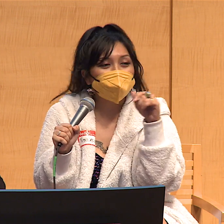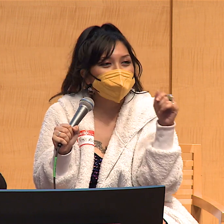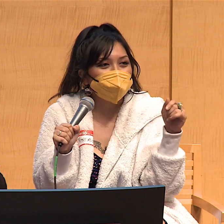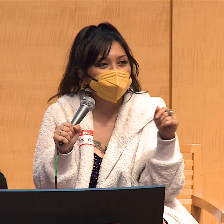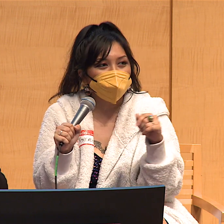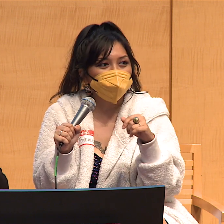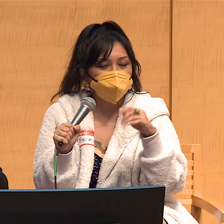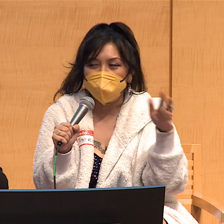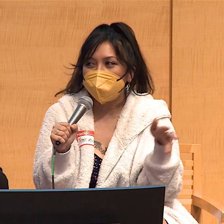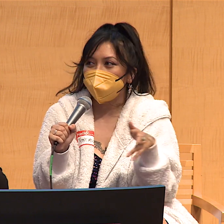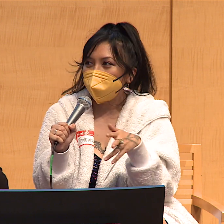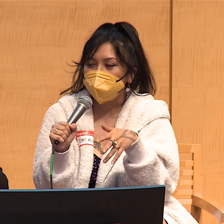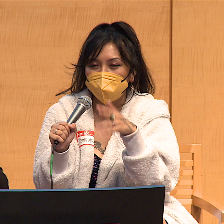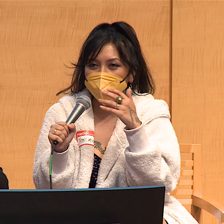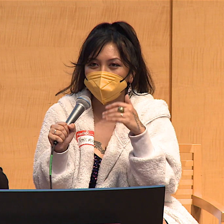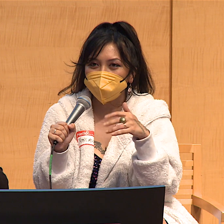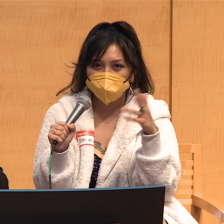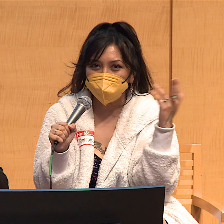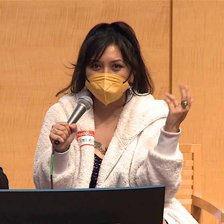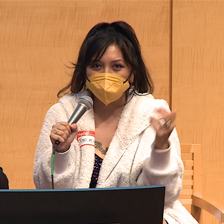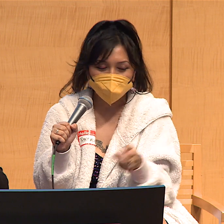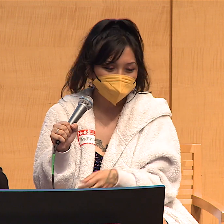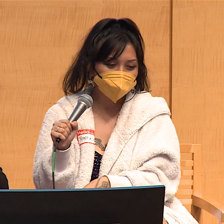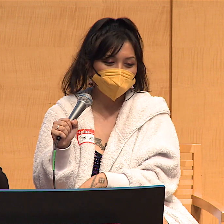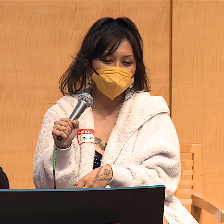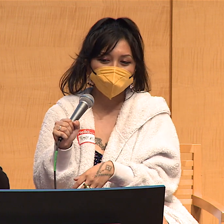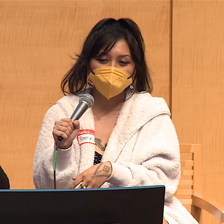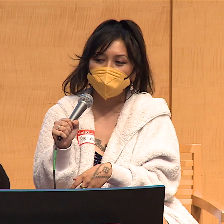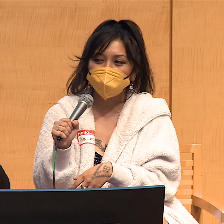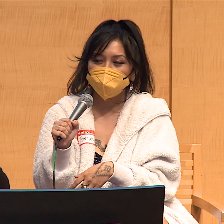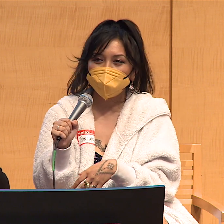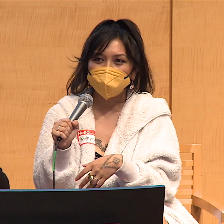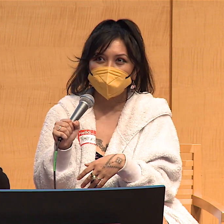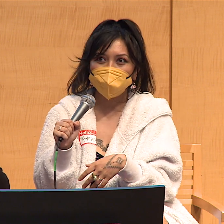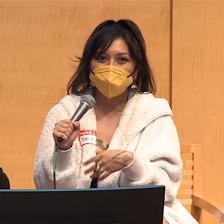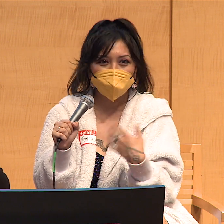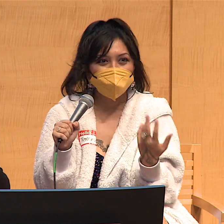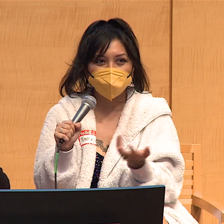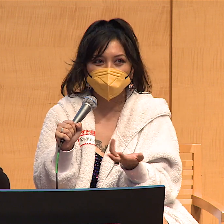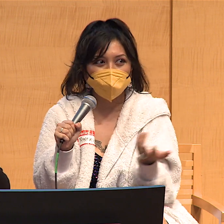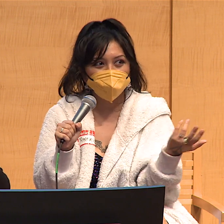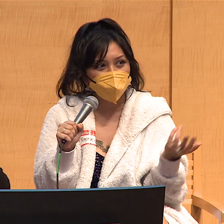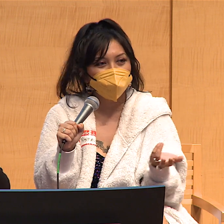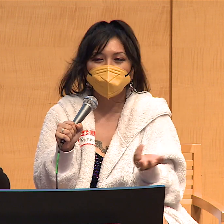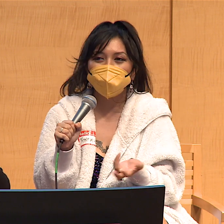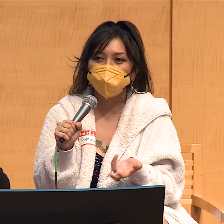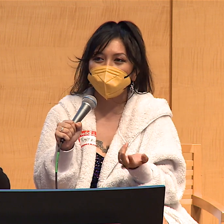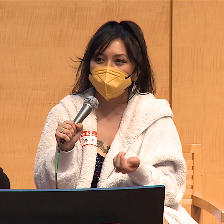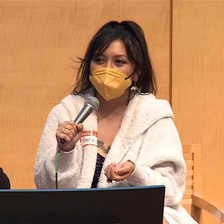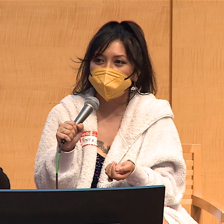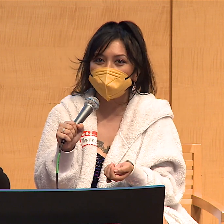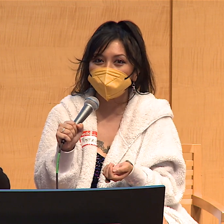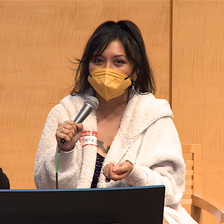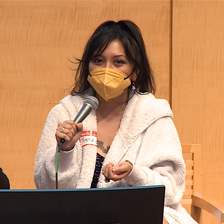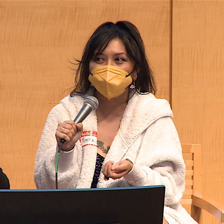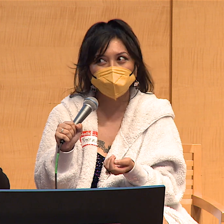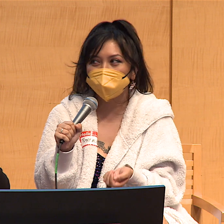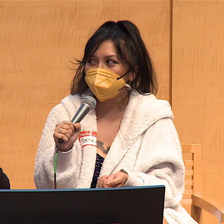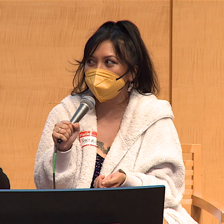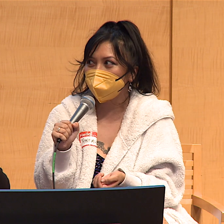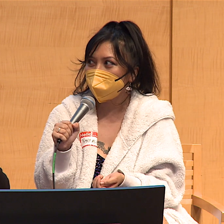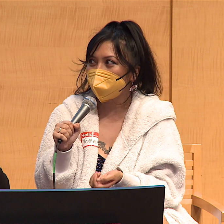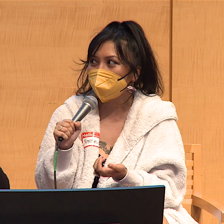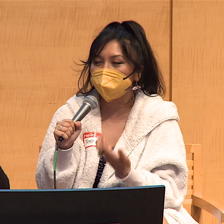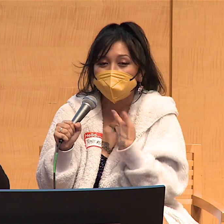can look at things from Japan or Spain or wherever, and you might have shame, and you might not. It might be actually